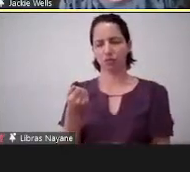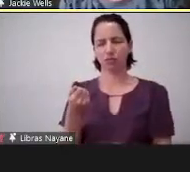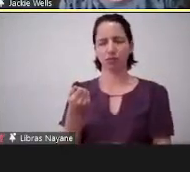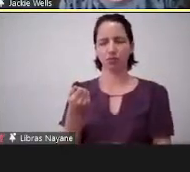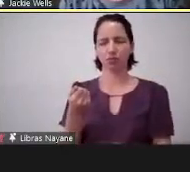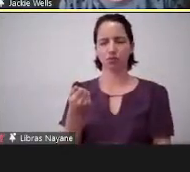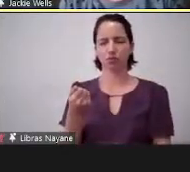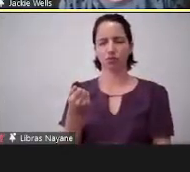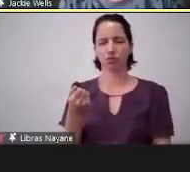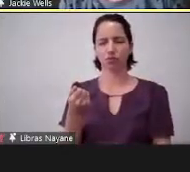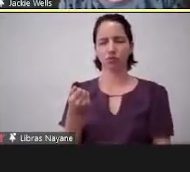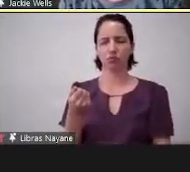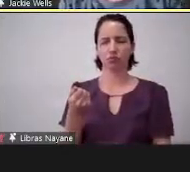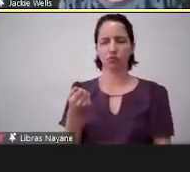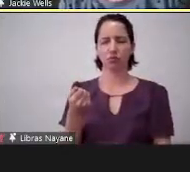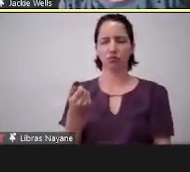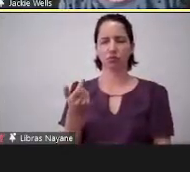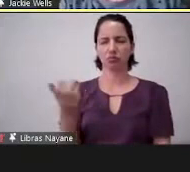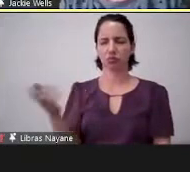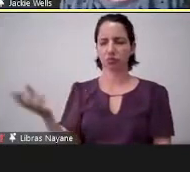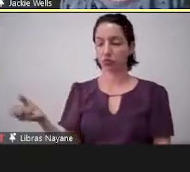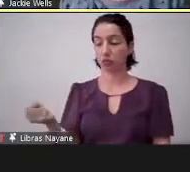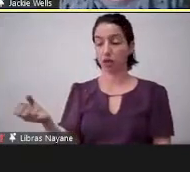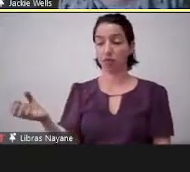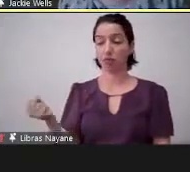in some double taxation for some people.